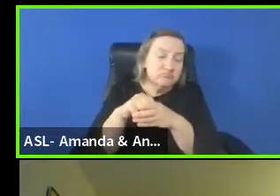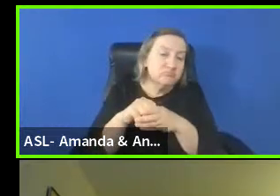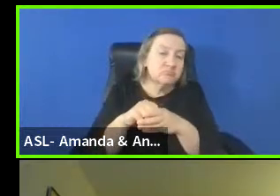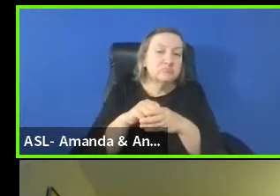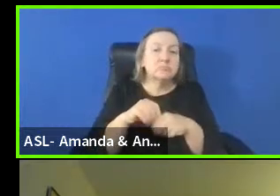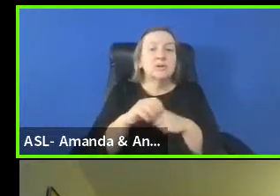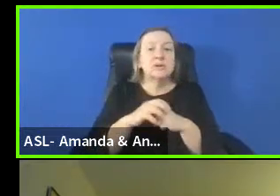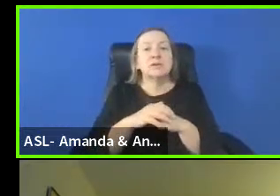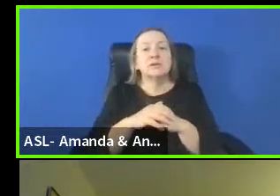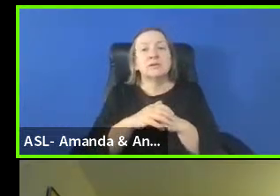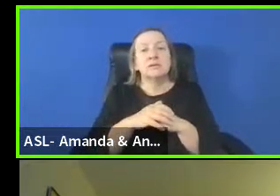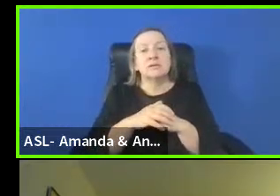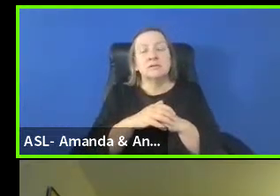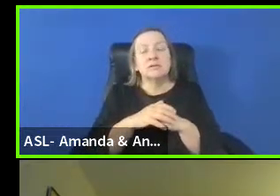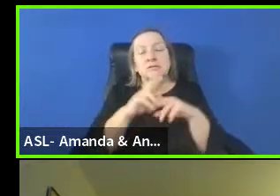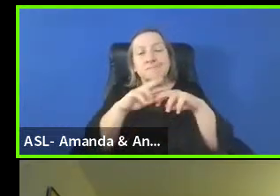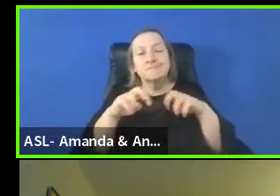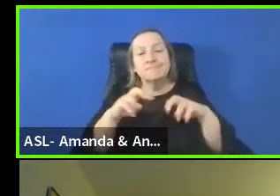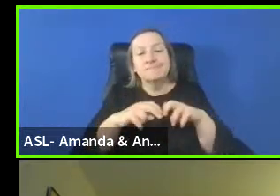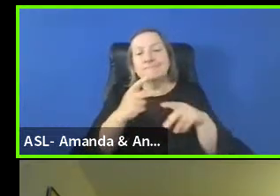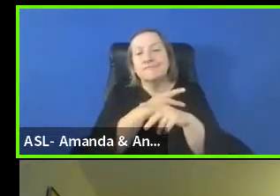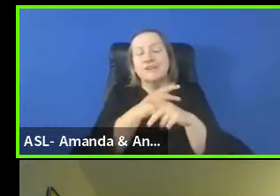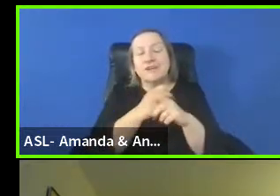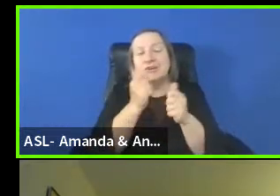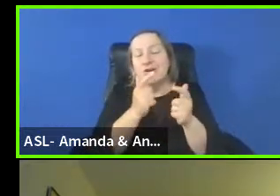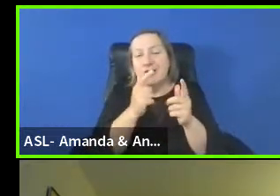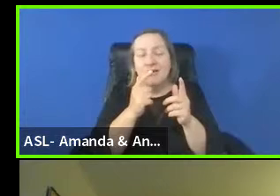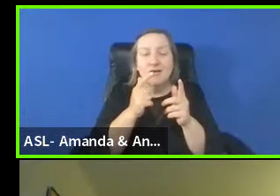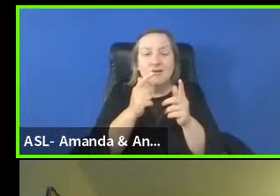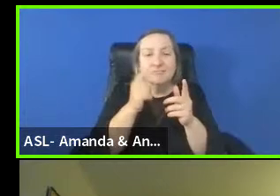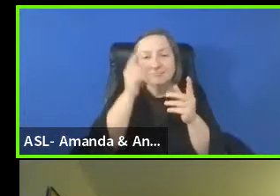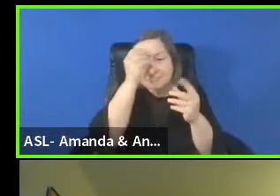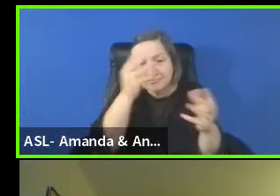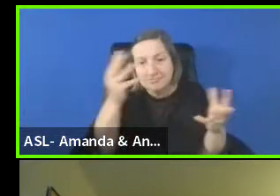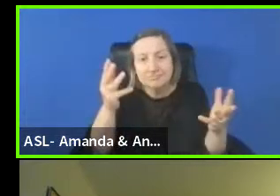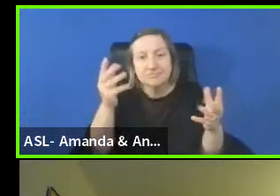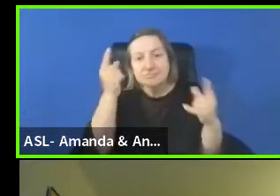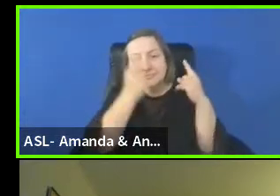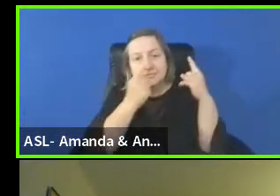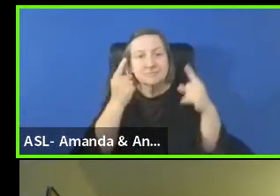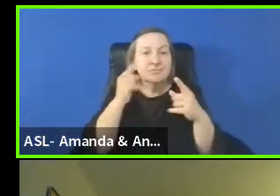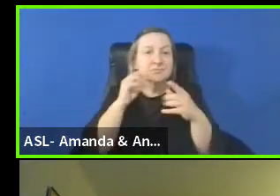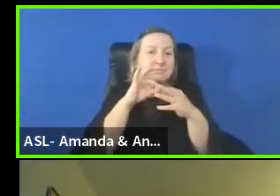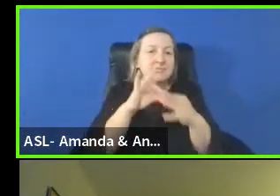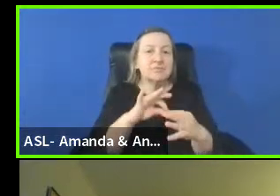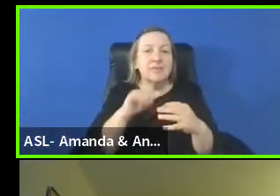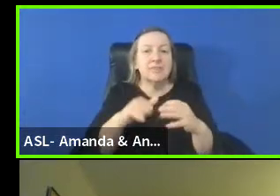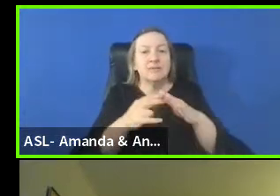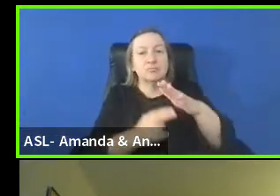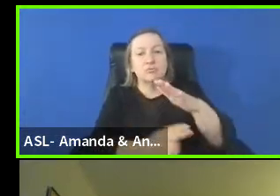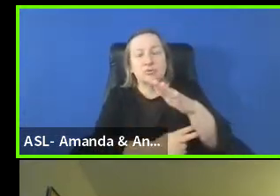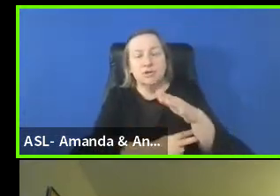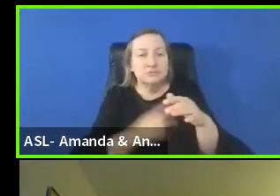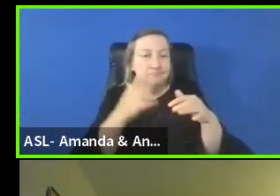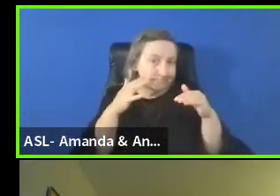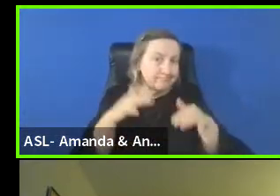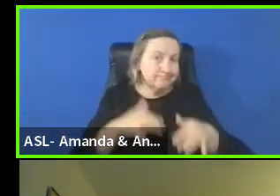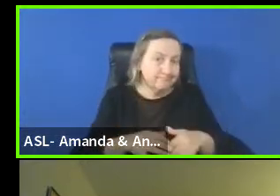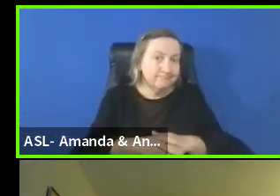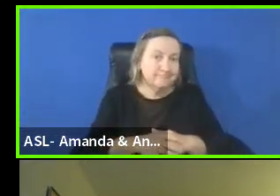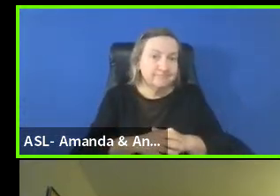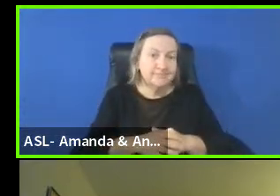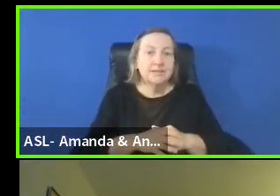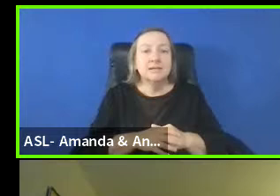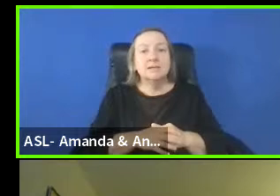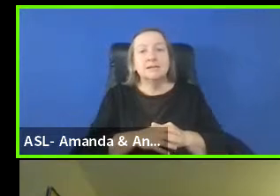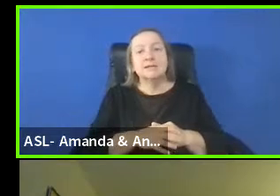the ocean of nuances that go into the considerations for this bridge. It's pretty mind-boggling, and the